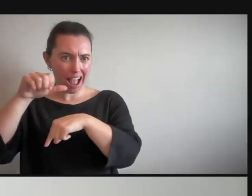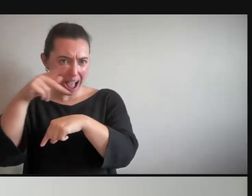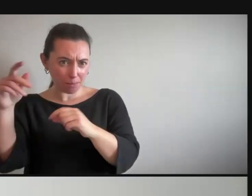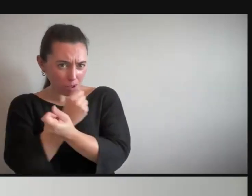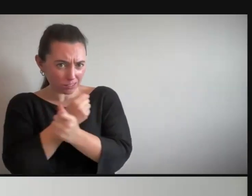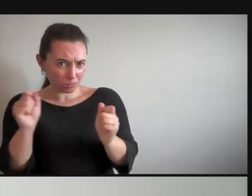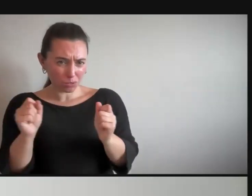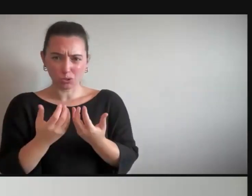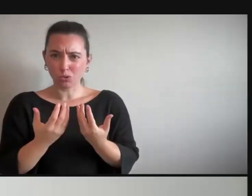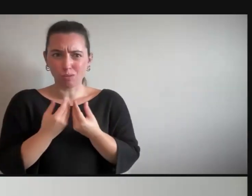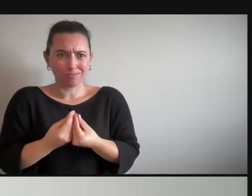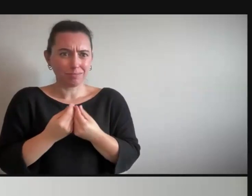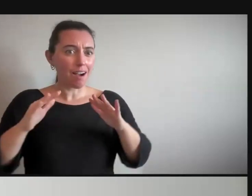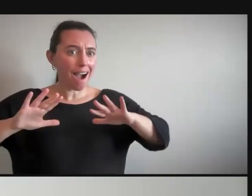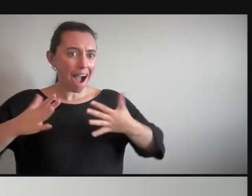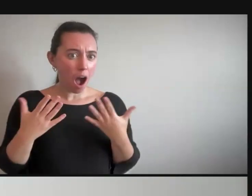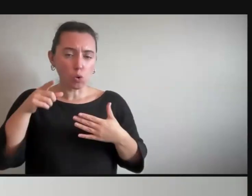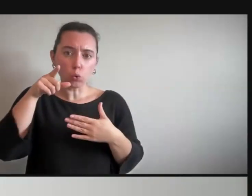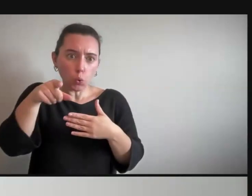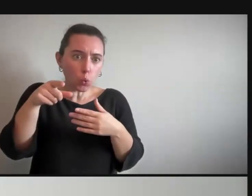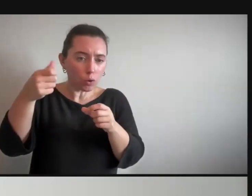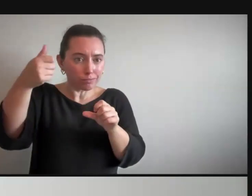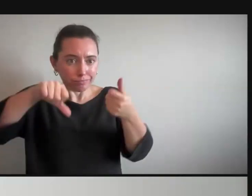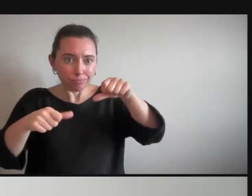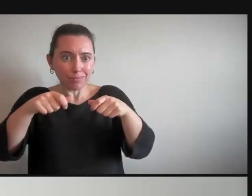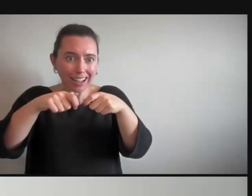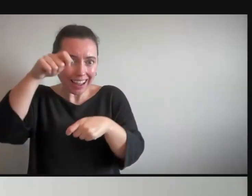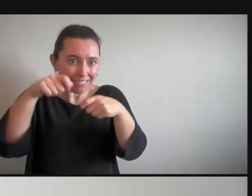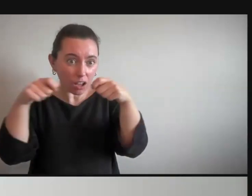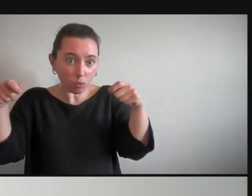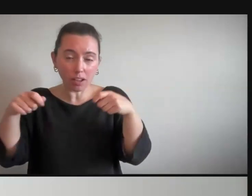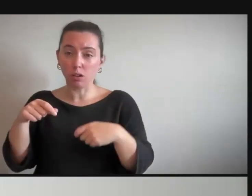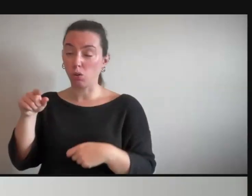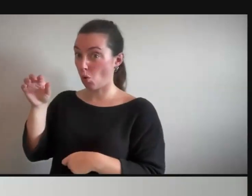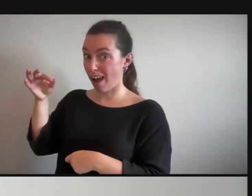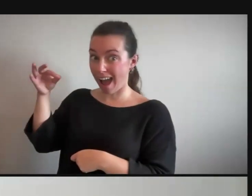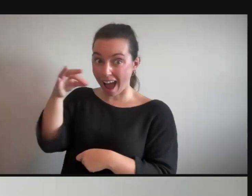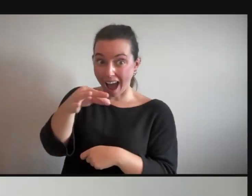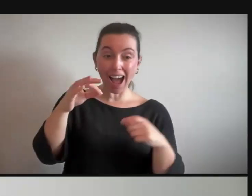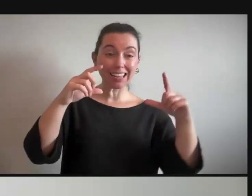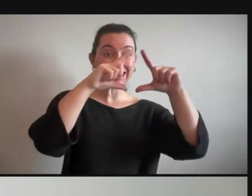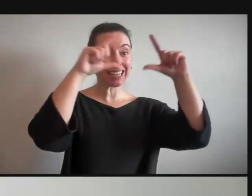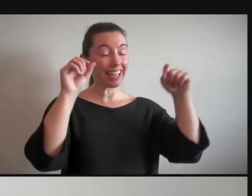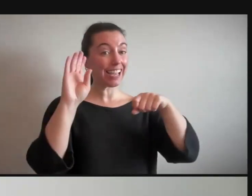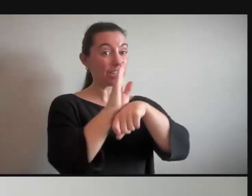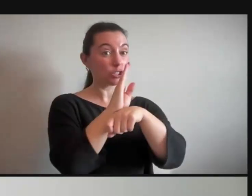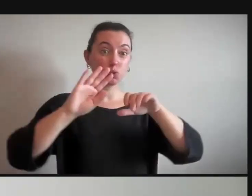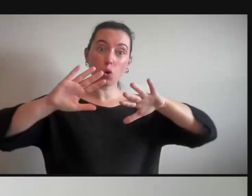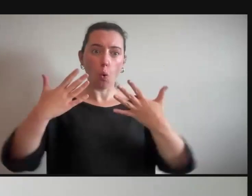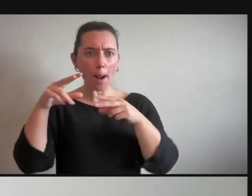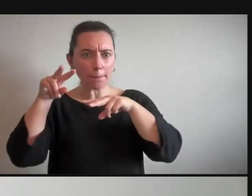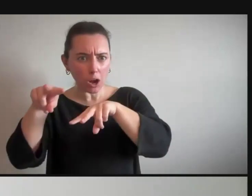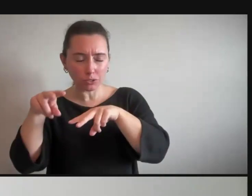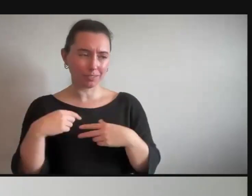guess? So is this a question for the industry or for the monitoring agency? This is for anyone that knows the answer.